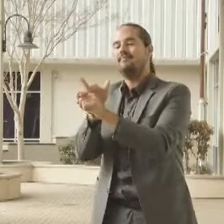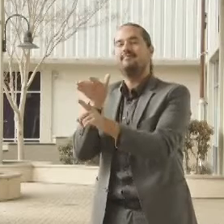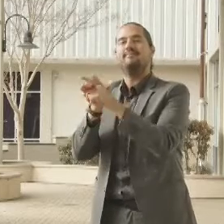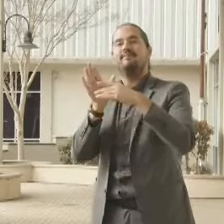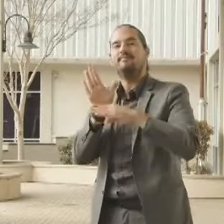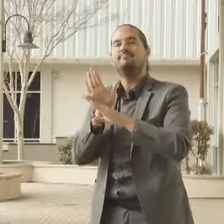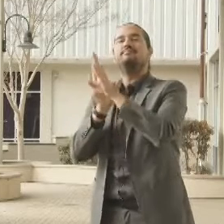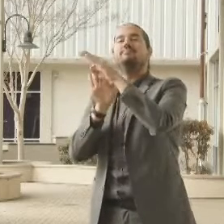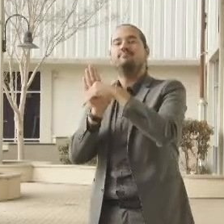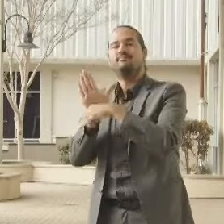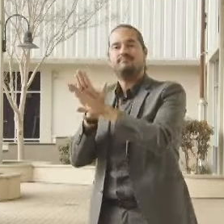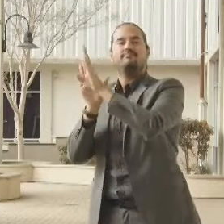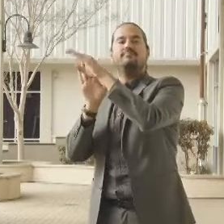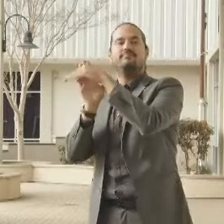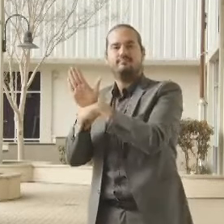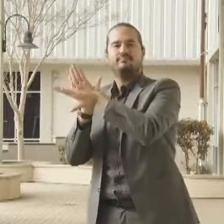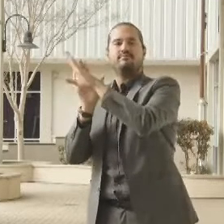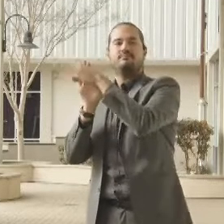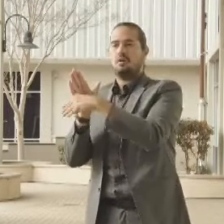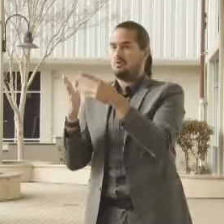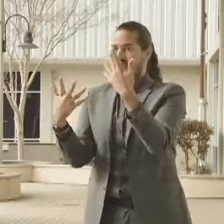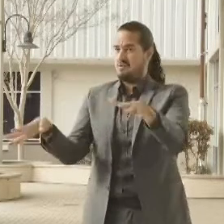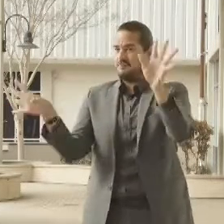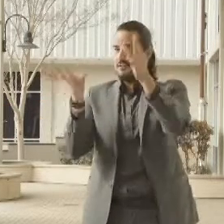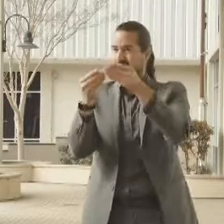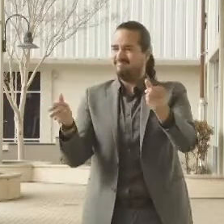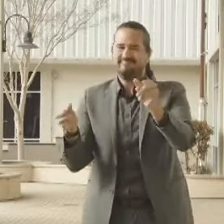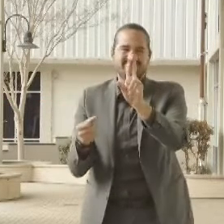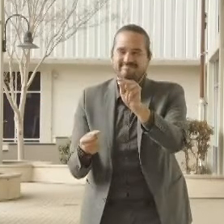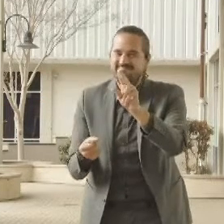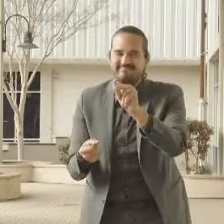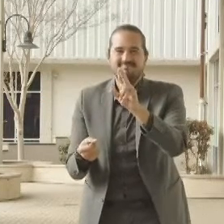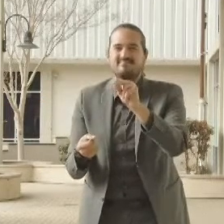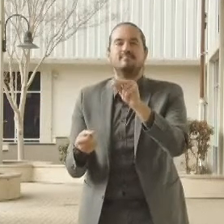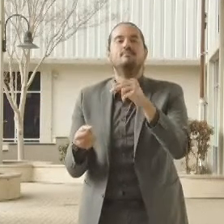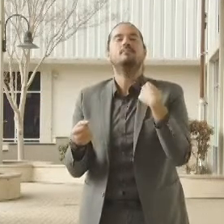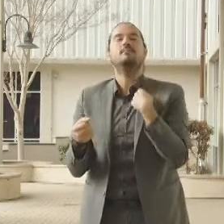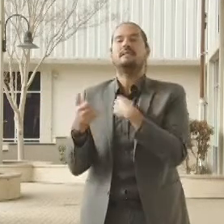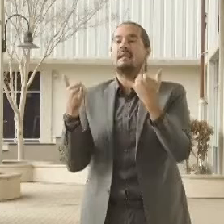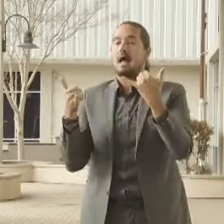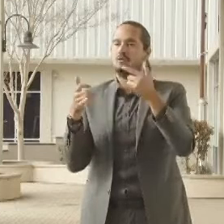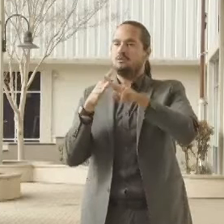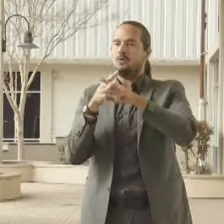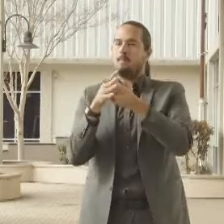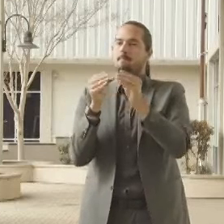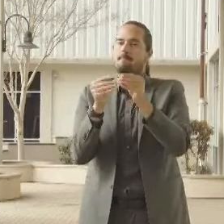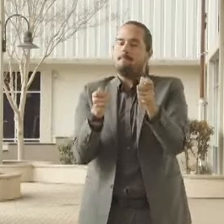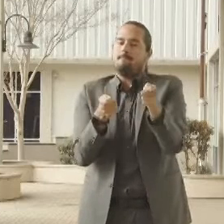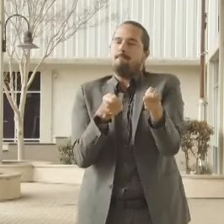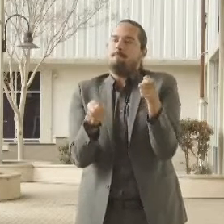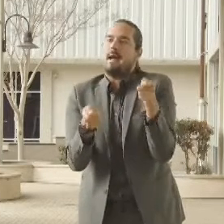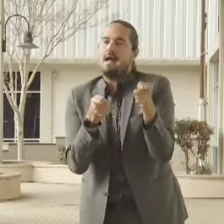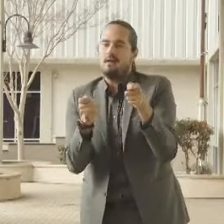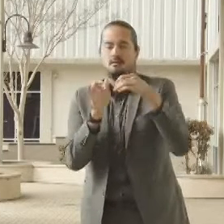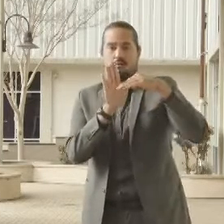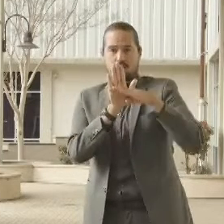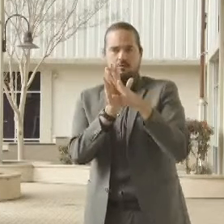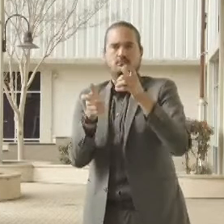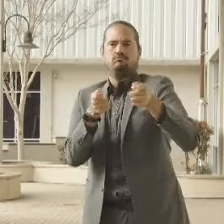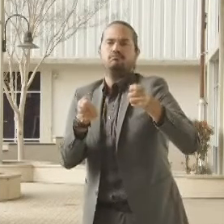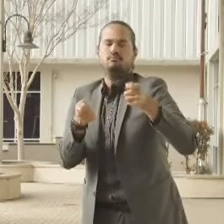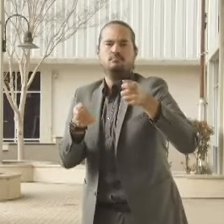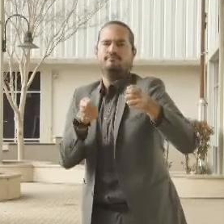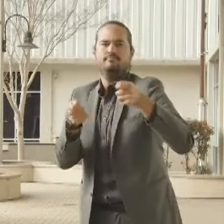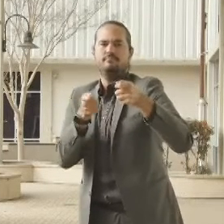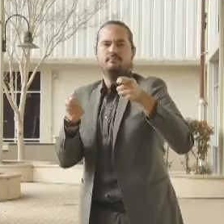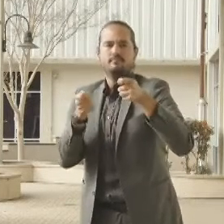It's a question for us about how we manage the pandemic individually and collectively as